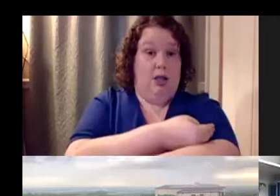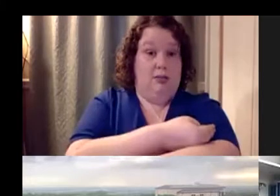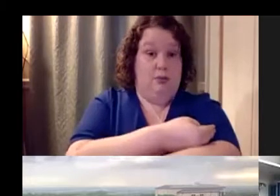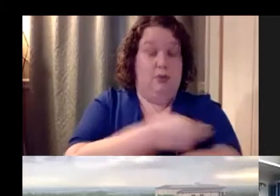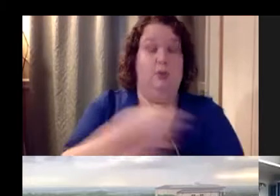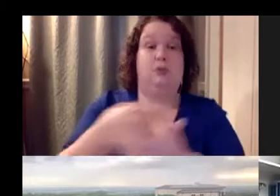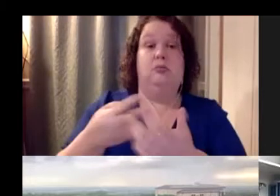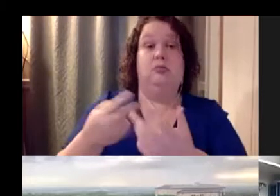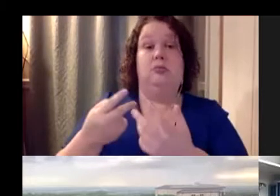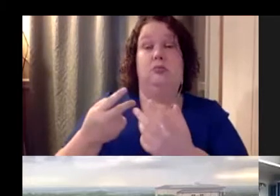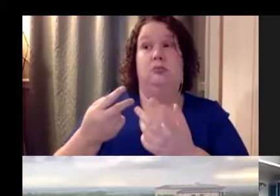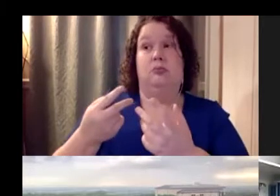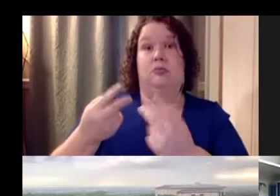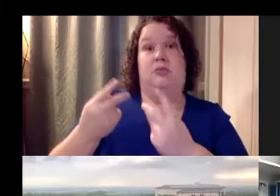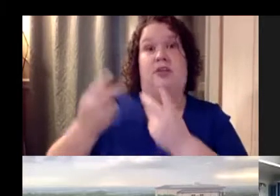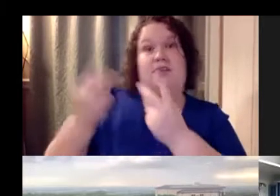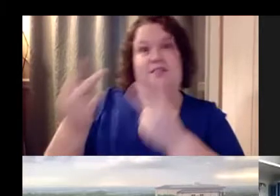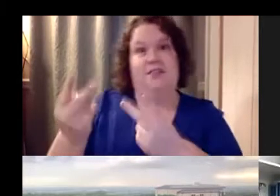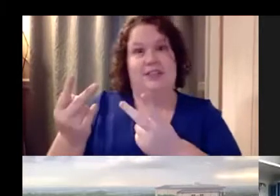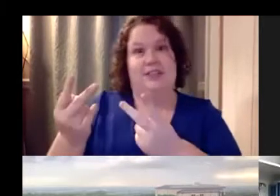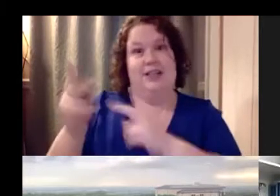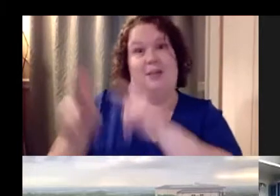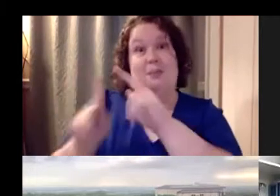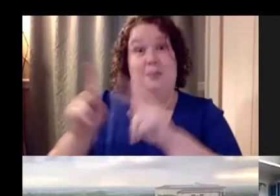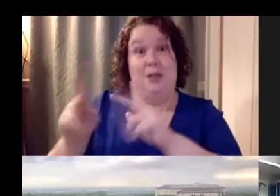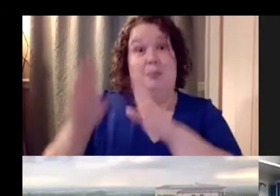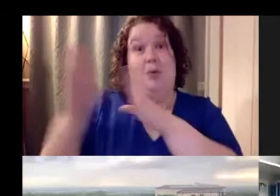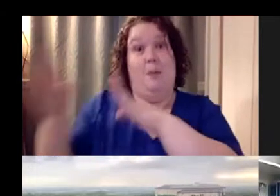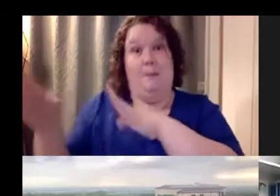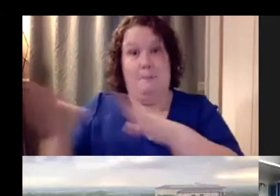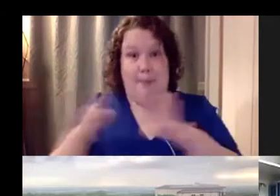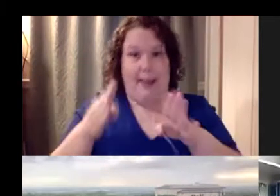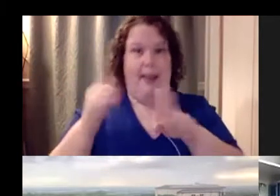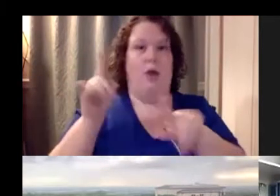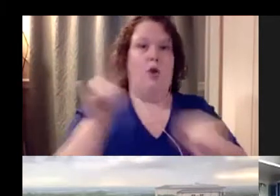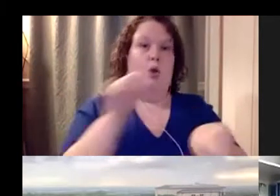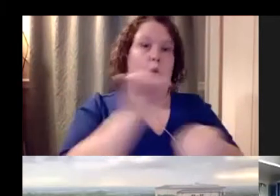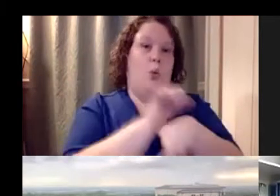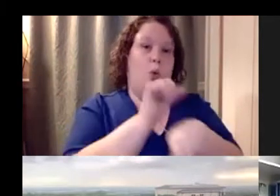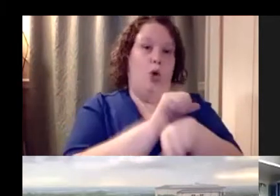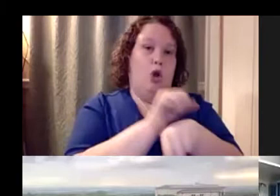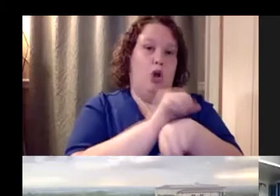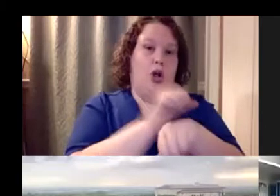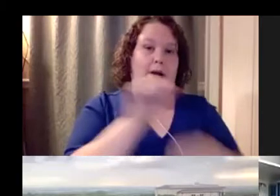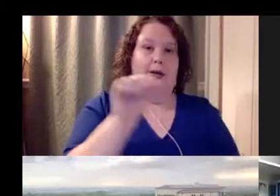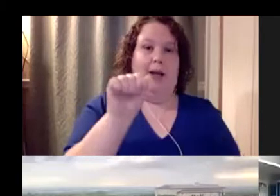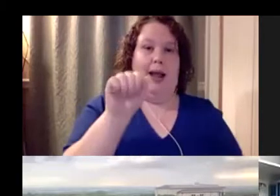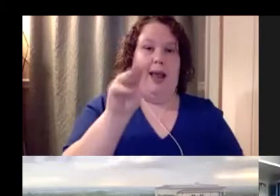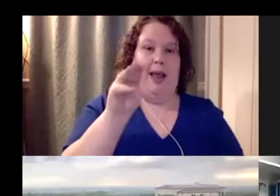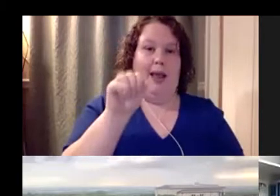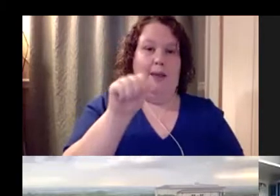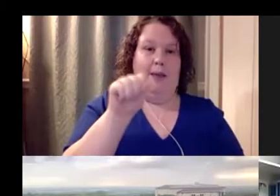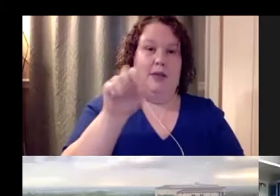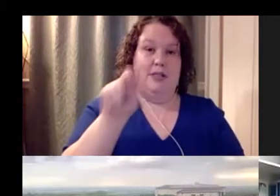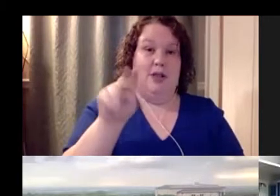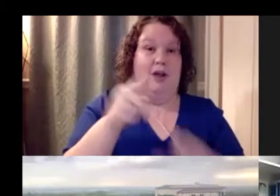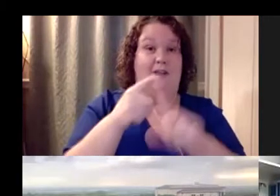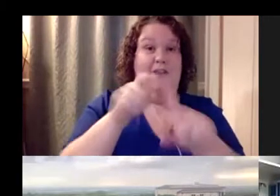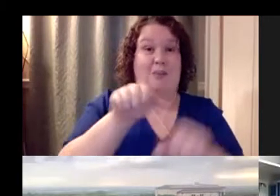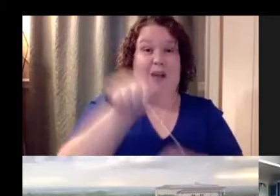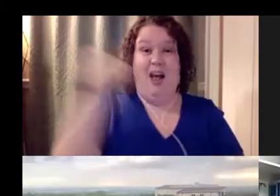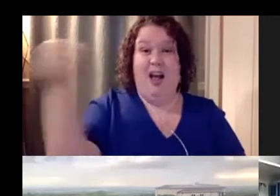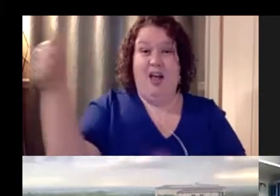area that were going to work at the Amazon distribution center, and they were coming from out of state, and they were exploring housing